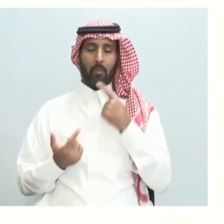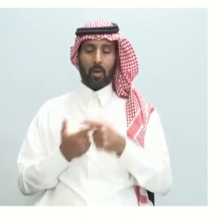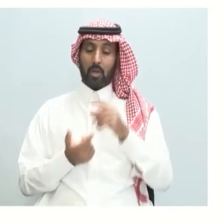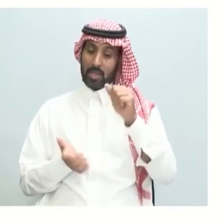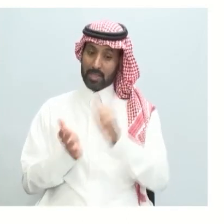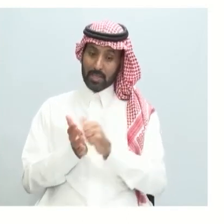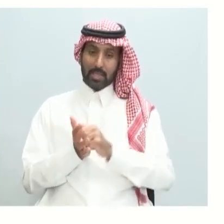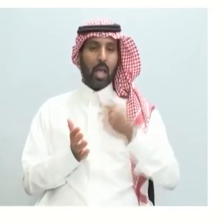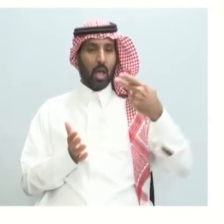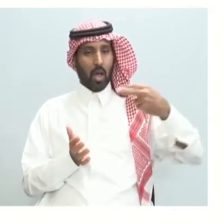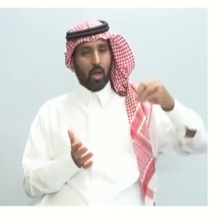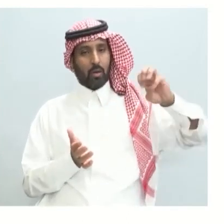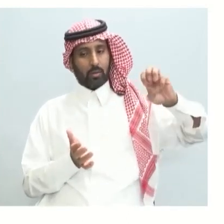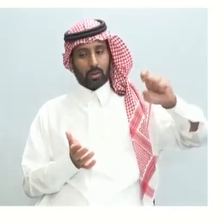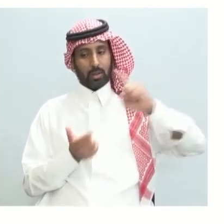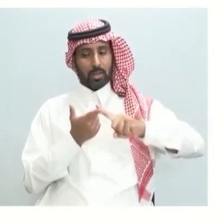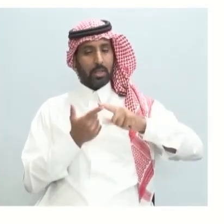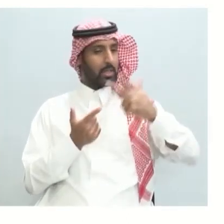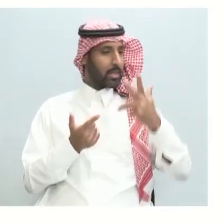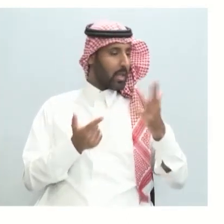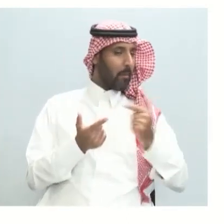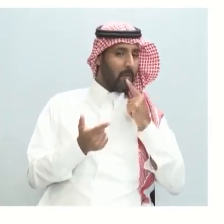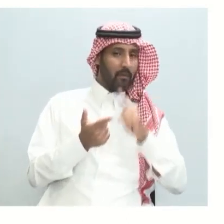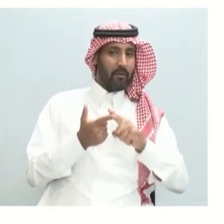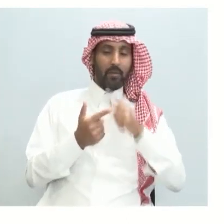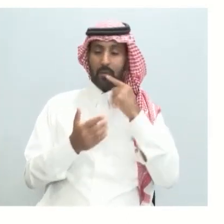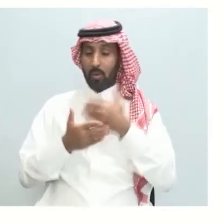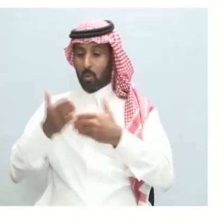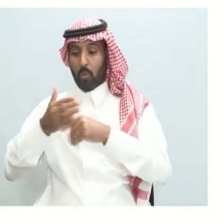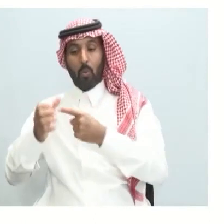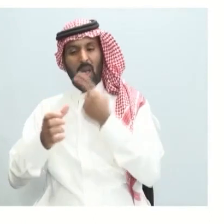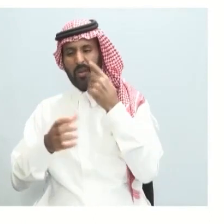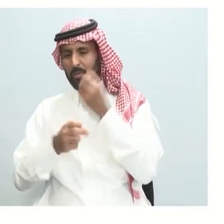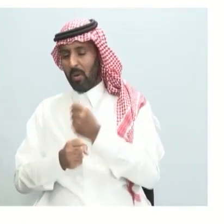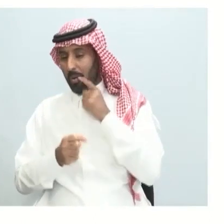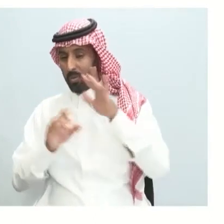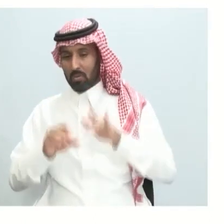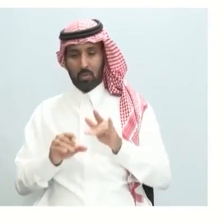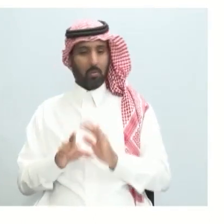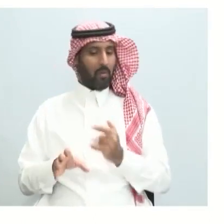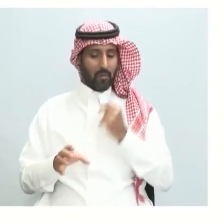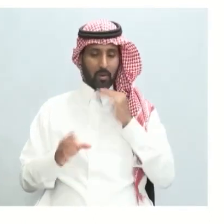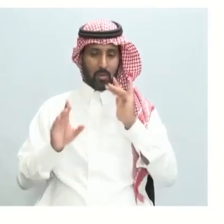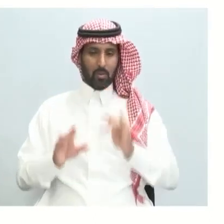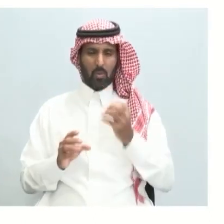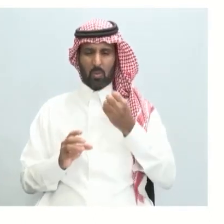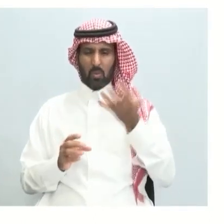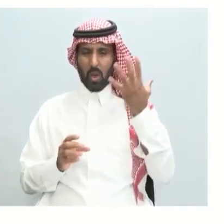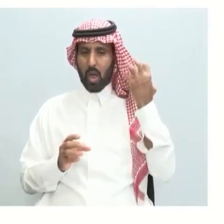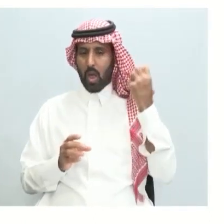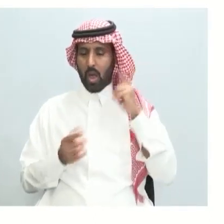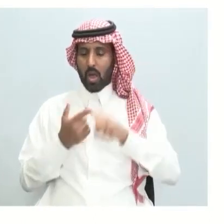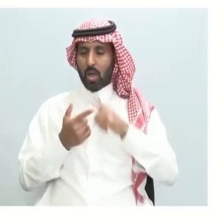is home. Number nine, a house that doesn't have one warm, comfy chair in it is